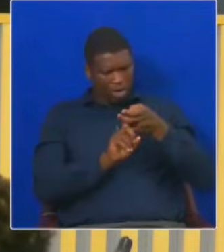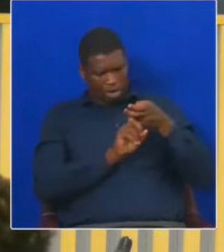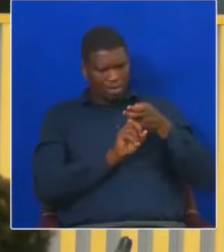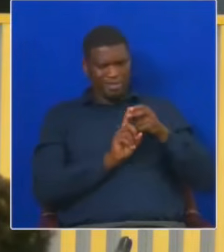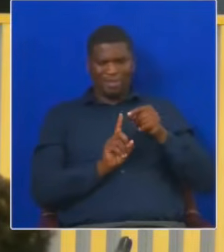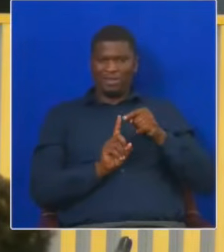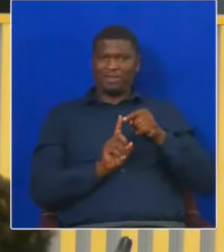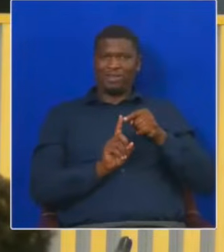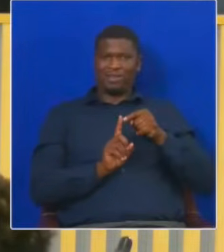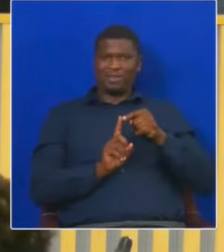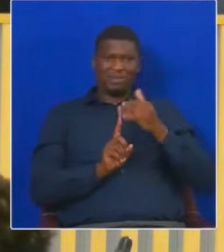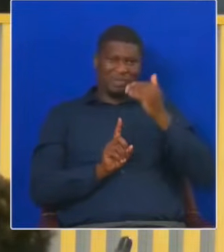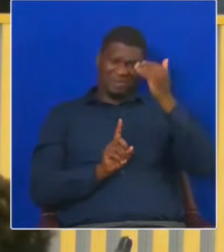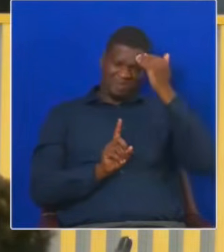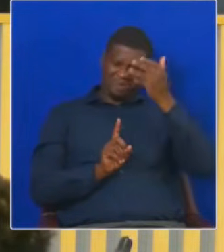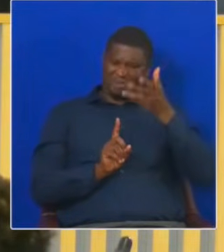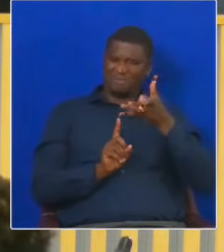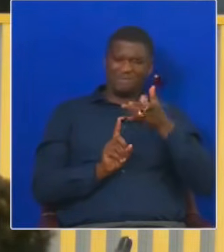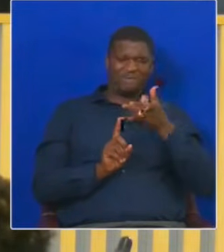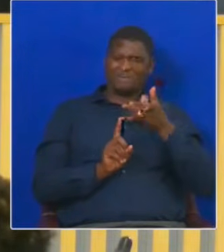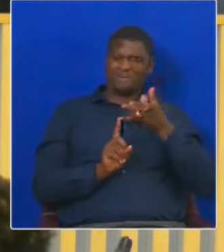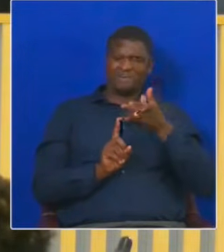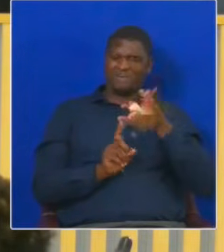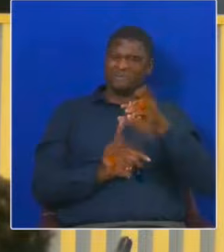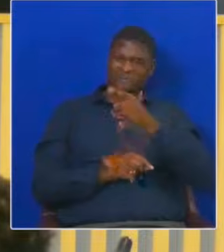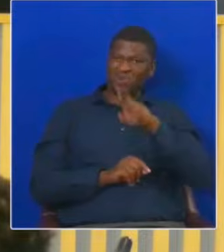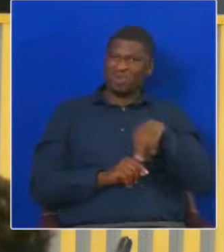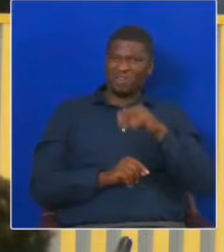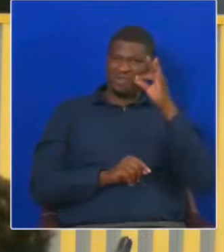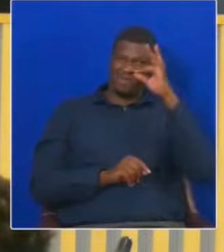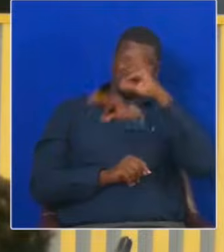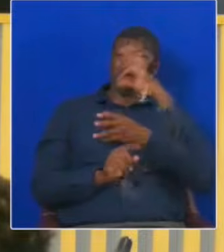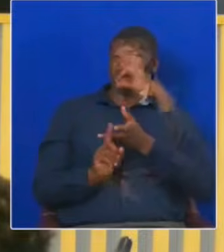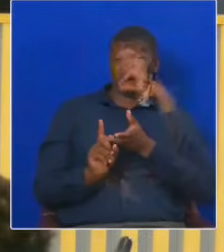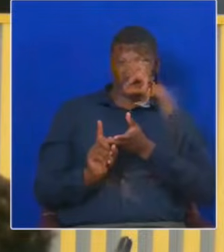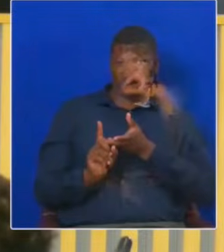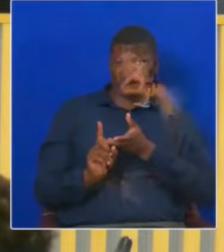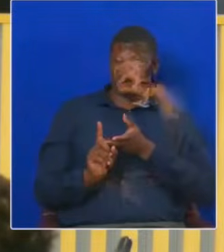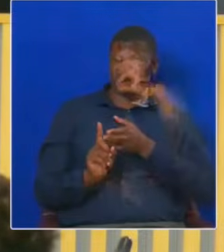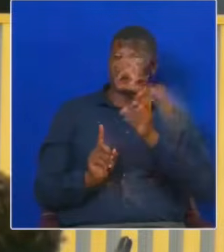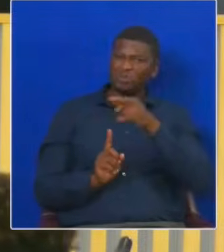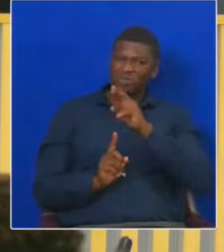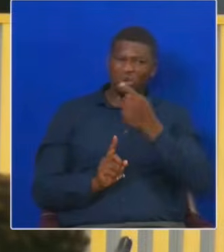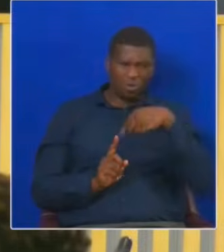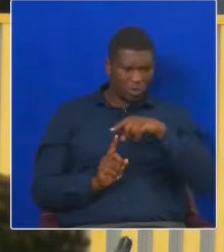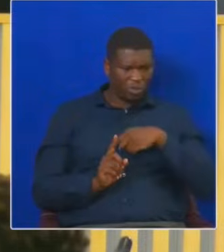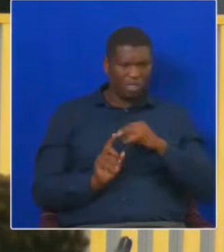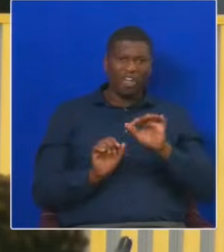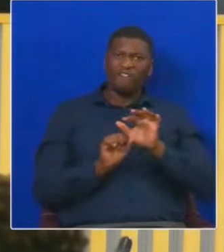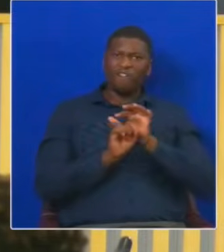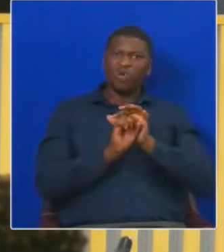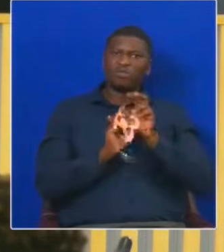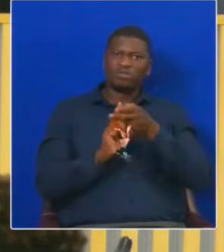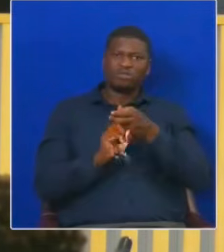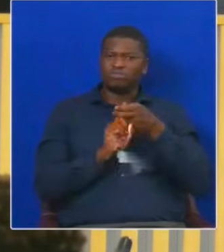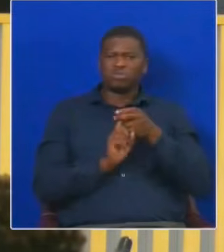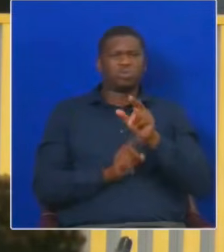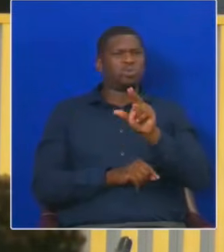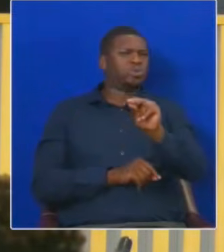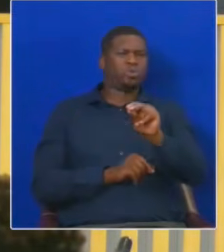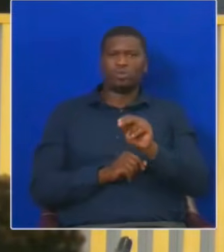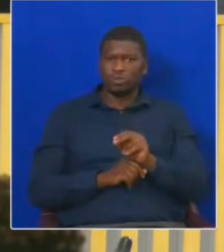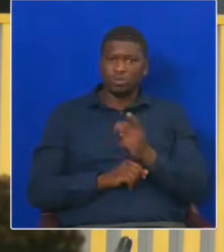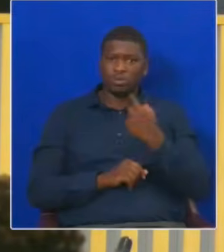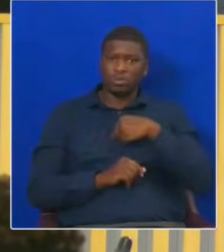correctly wrong. It's very wrong to say that they were kidnapped, as they were asked